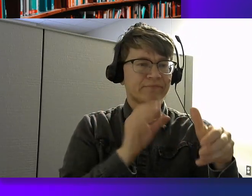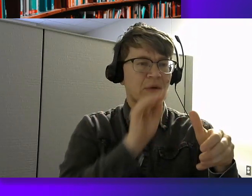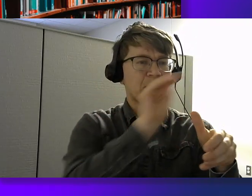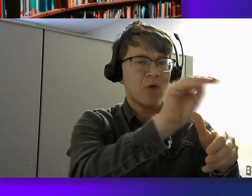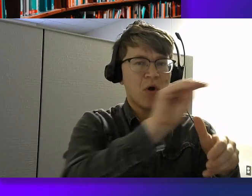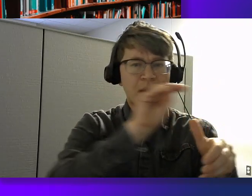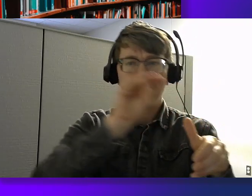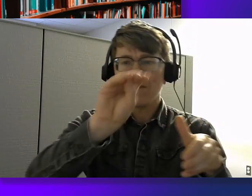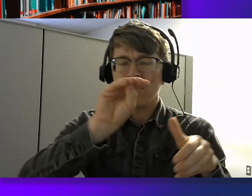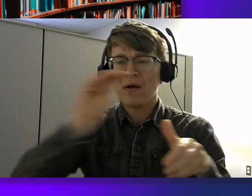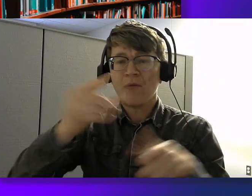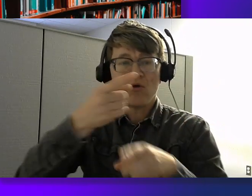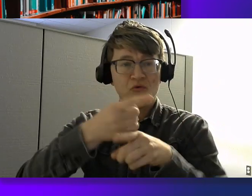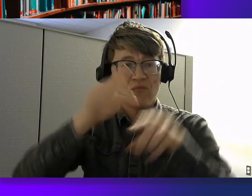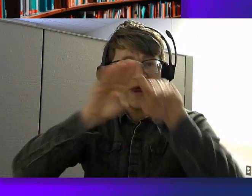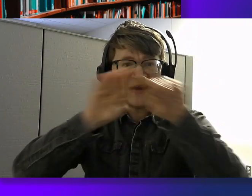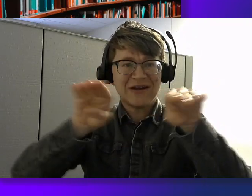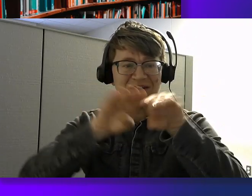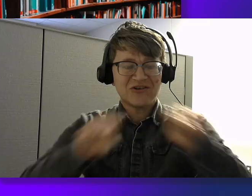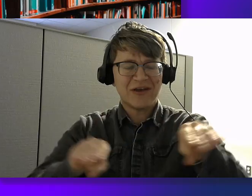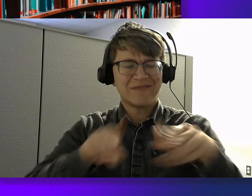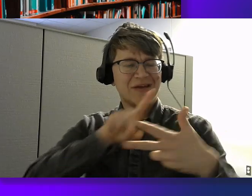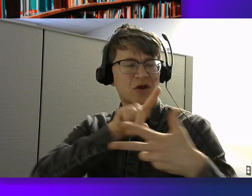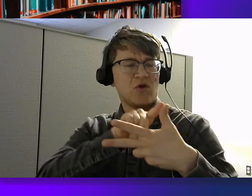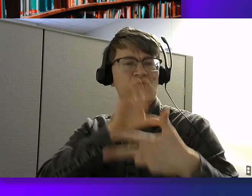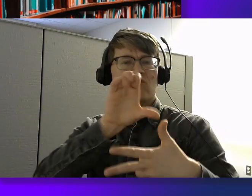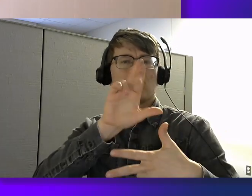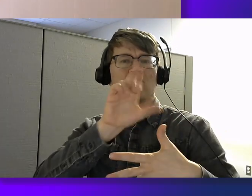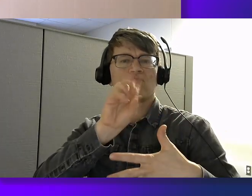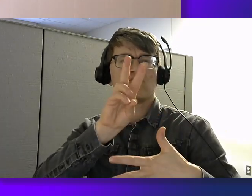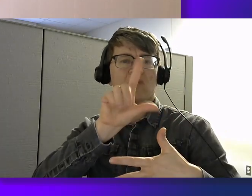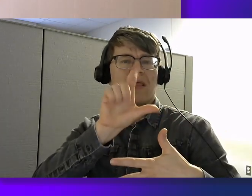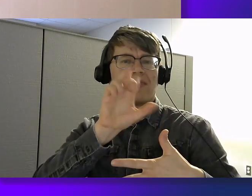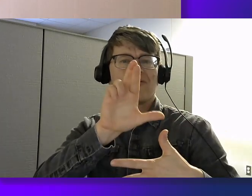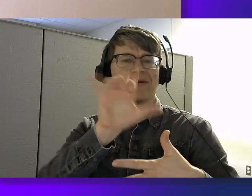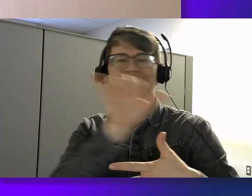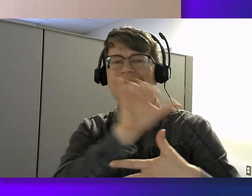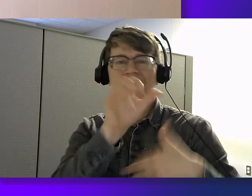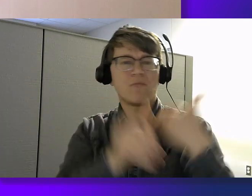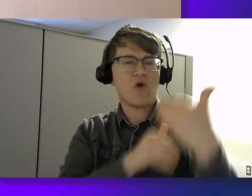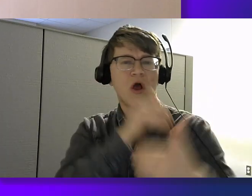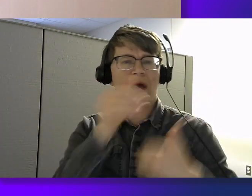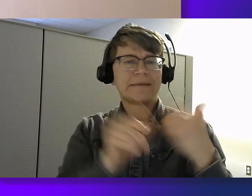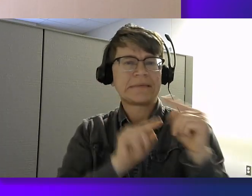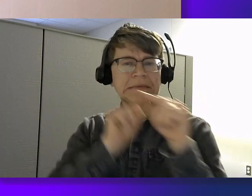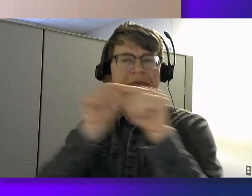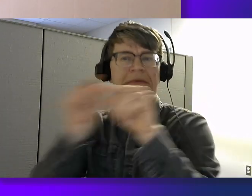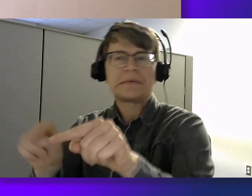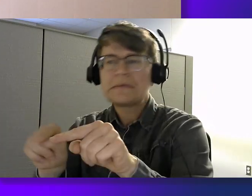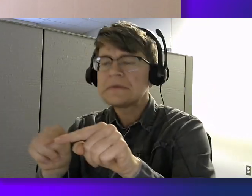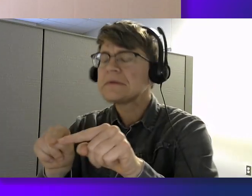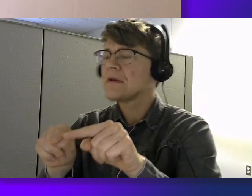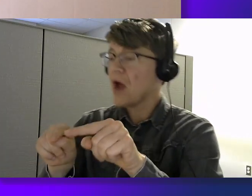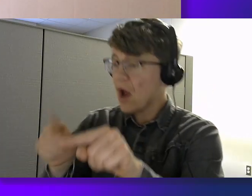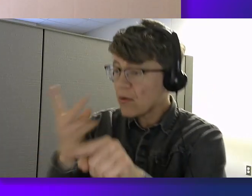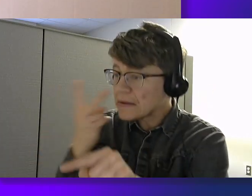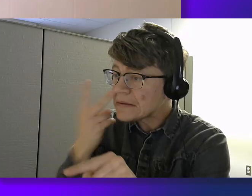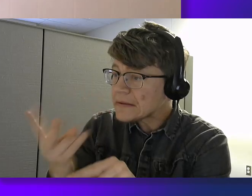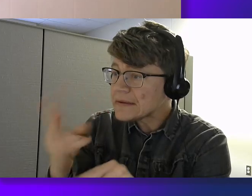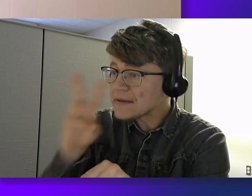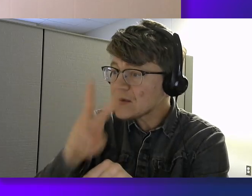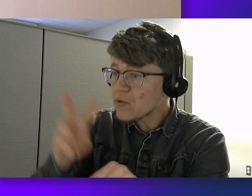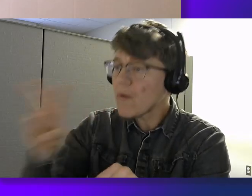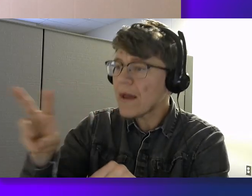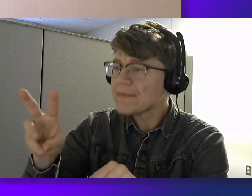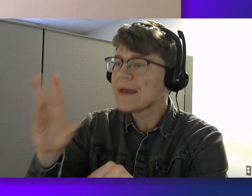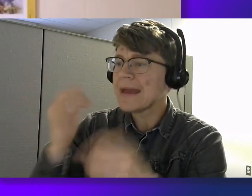shelves. Crawlers are performing similar tasks as a librarian. They are organizing all of the contents on the internet into ways that make them